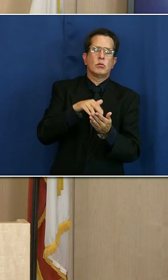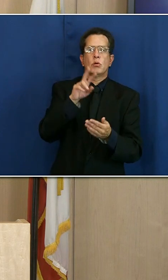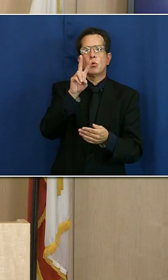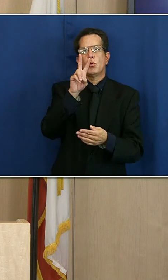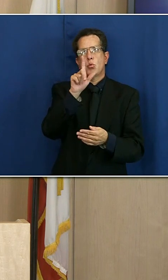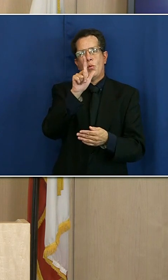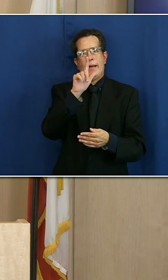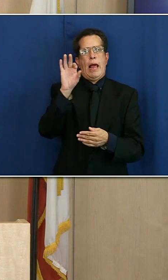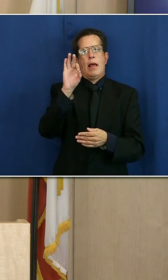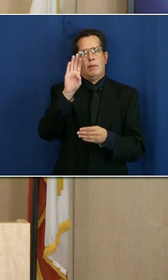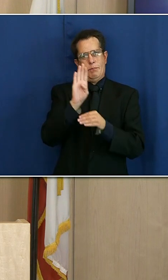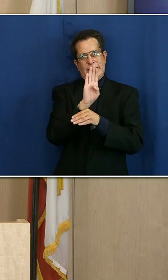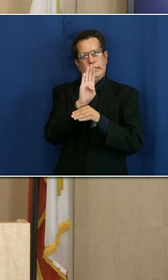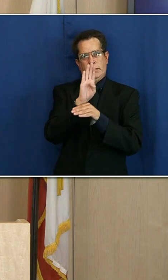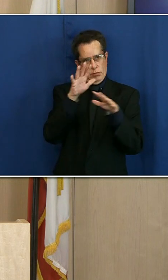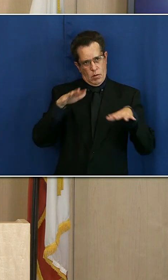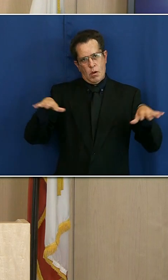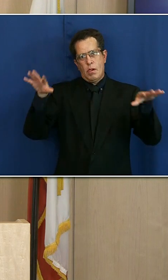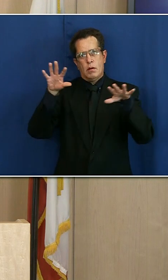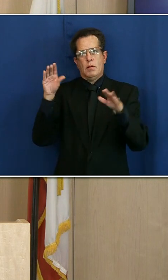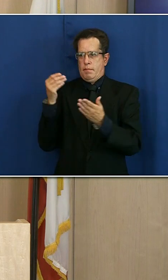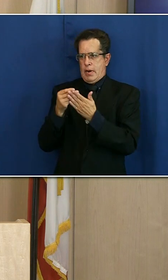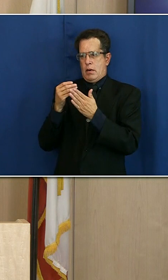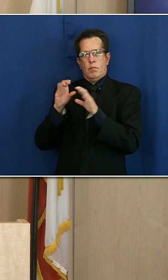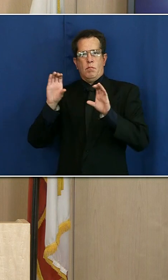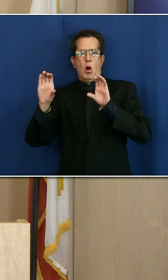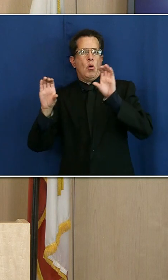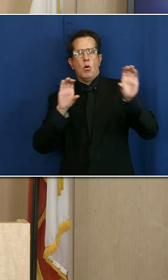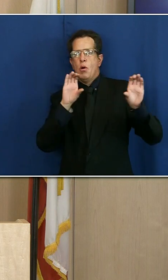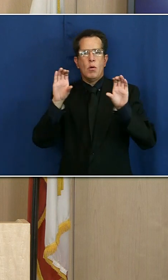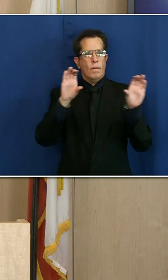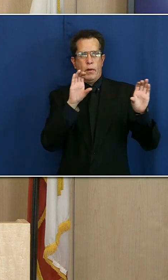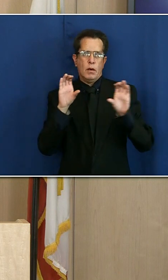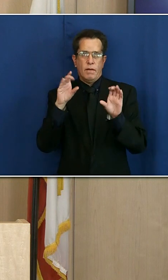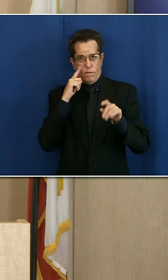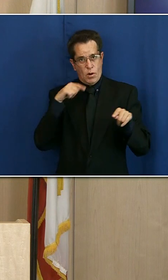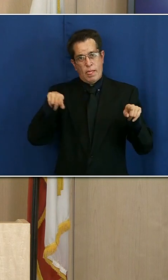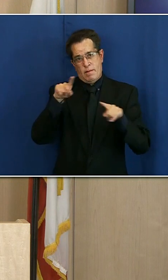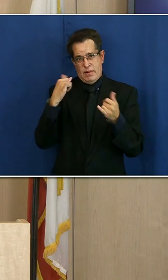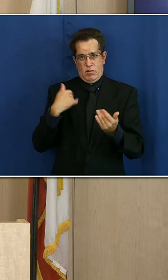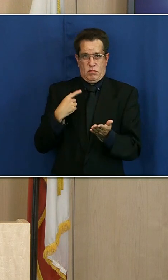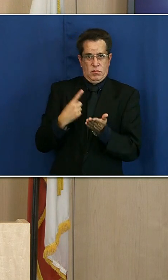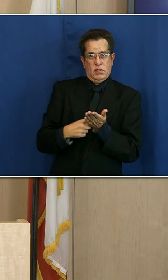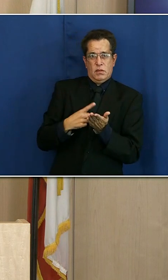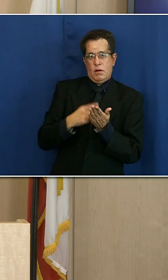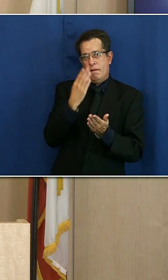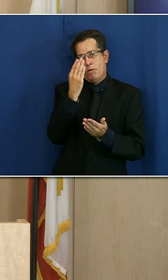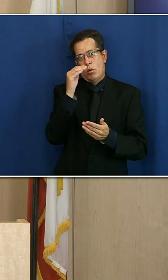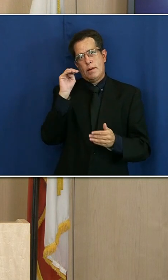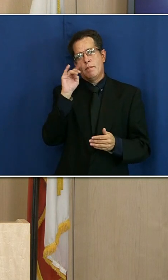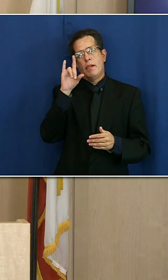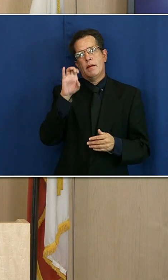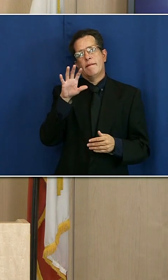2,029 local businesses. Total dollar amount that will be allocated at that meeting is